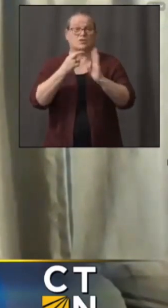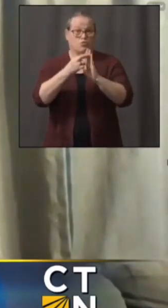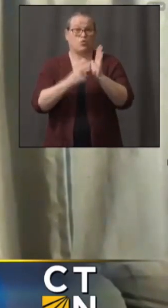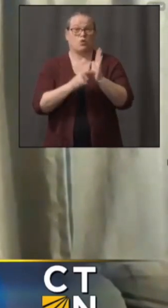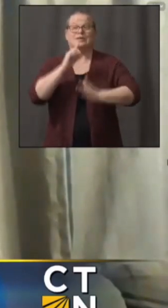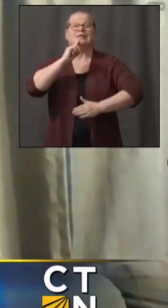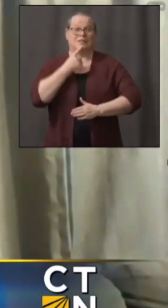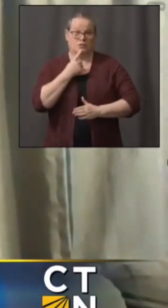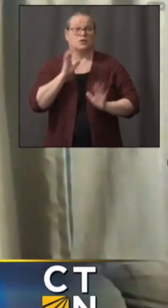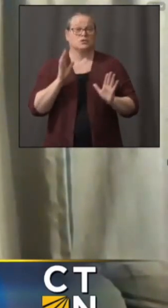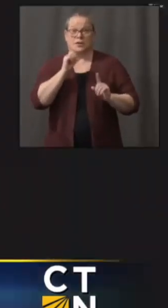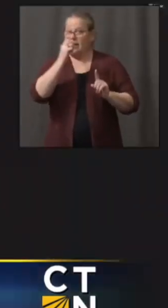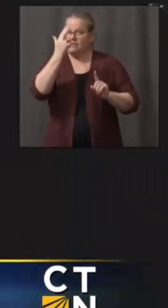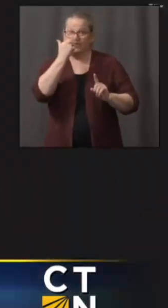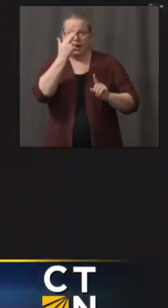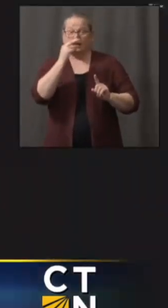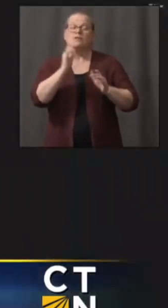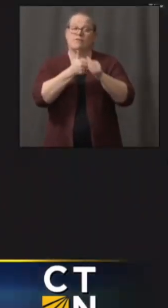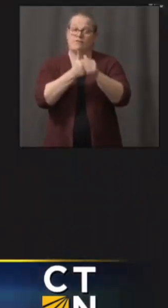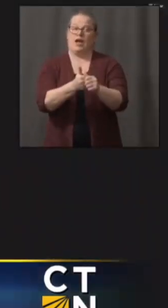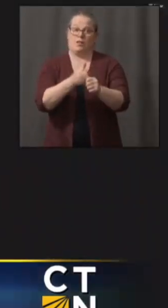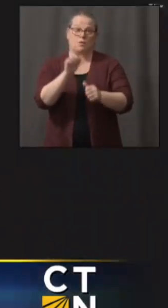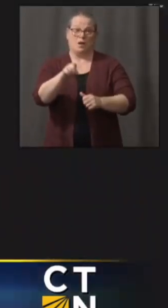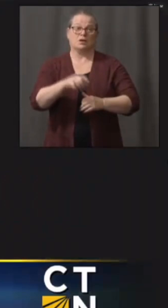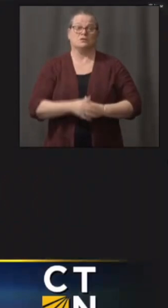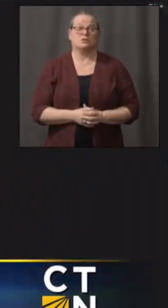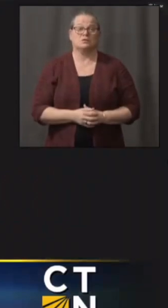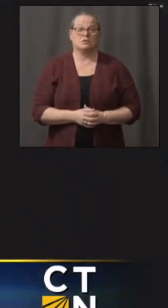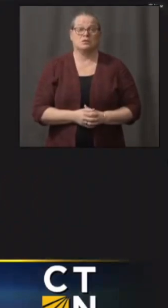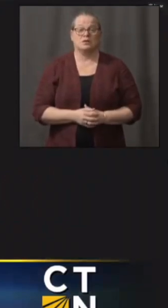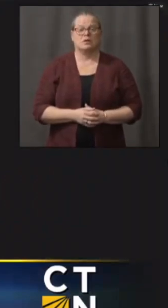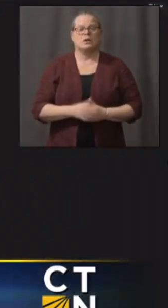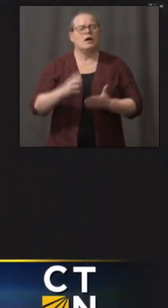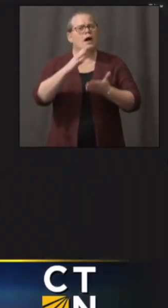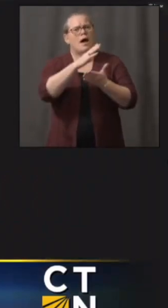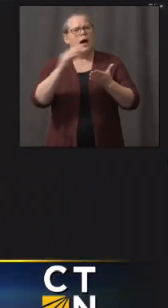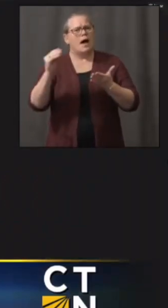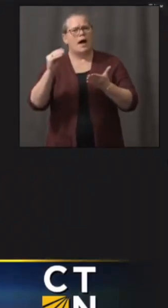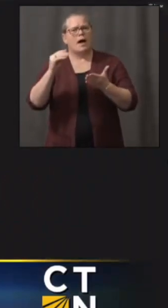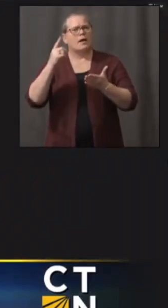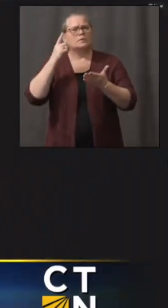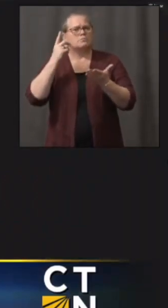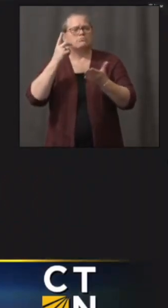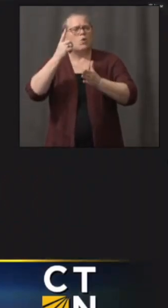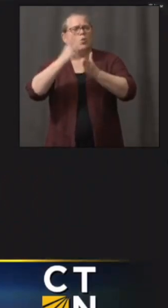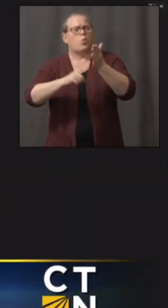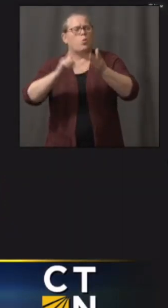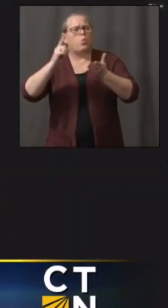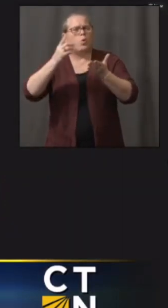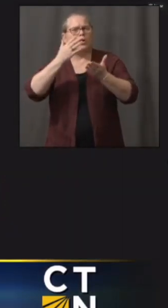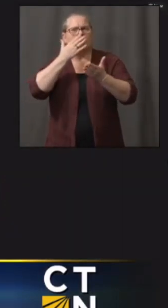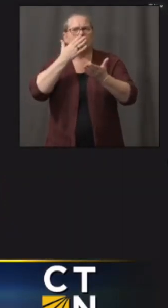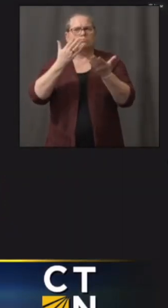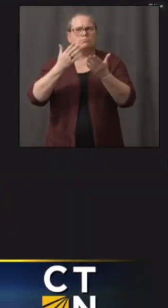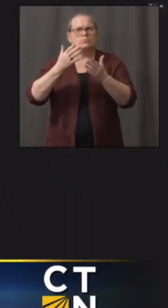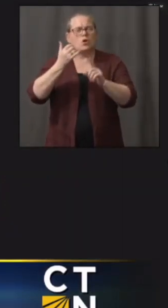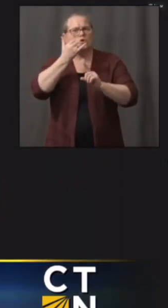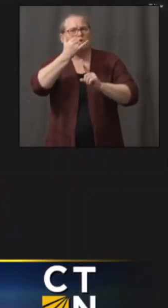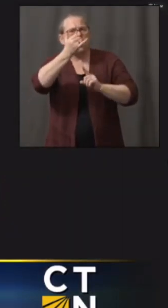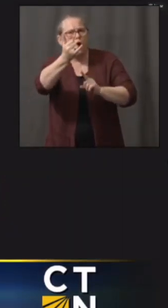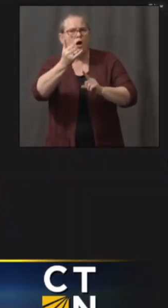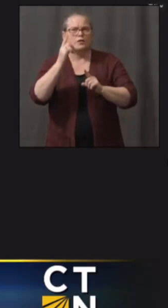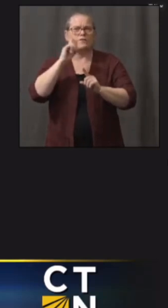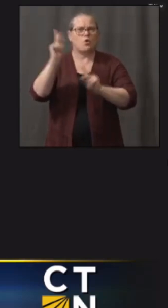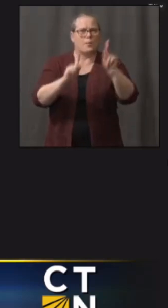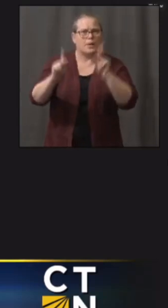be following them now. And you gave us tips on what to look for on legitimate calls on contact tracers. Have you got